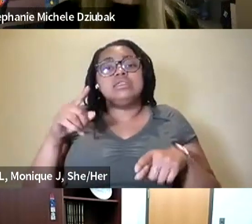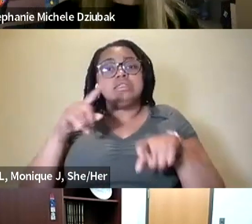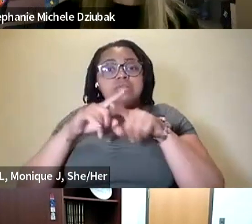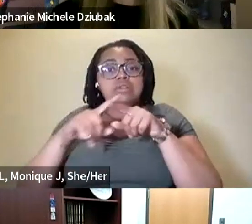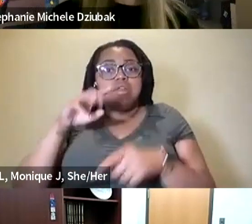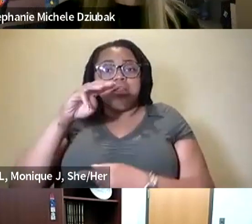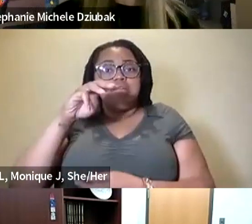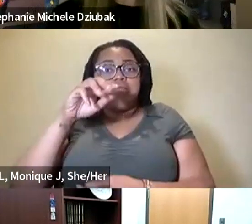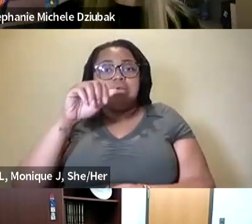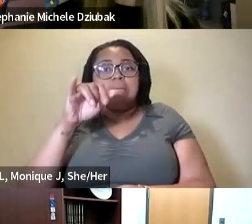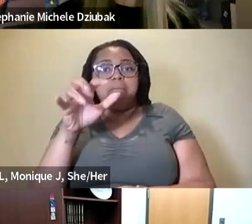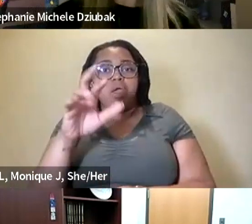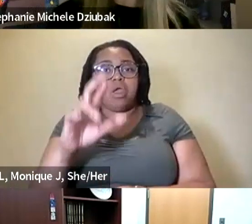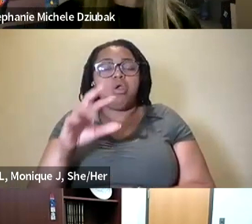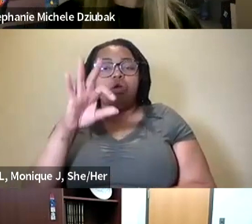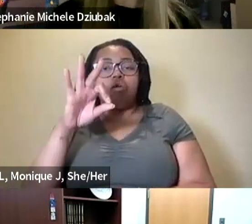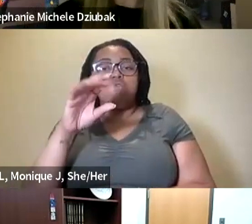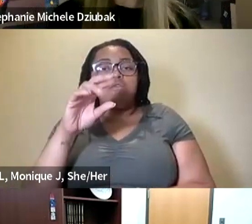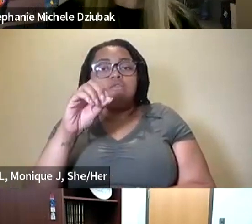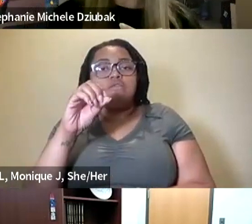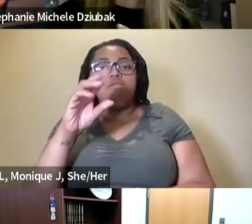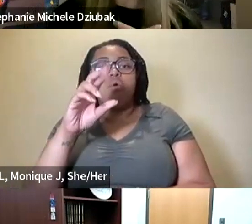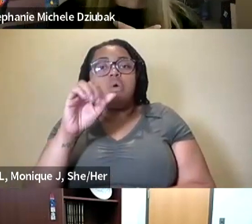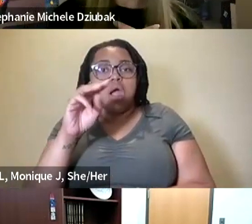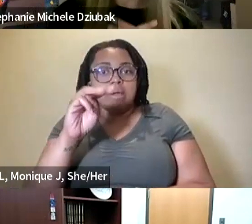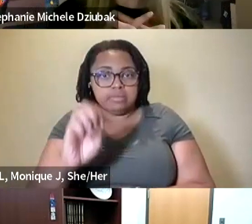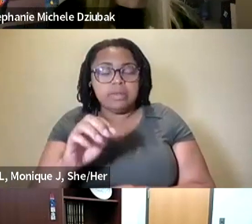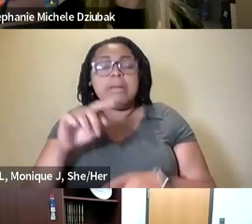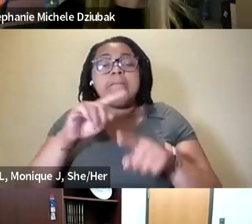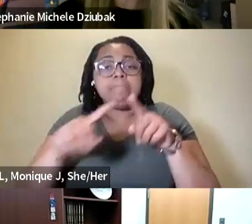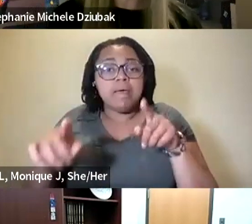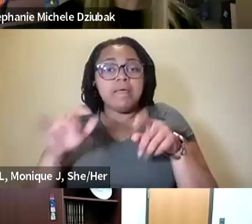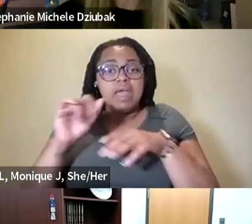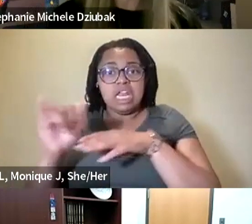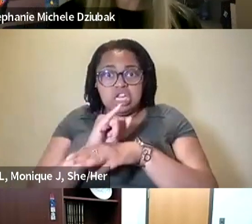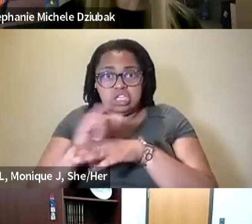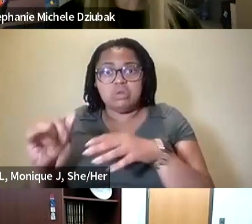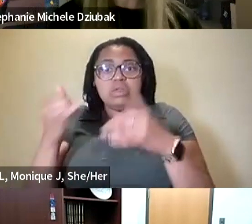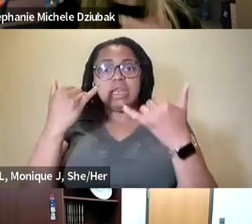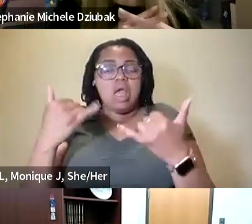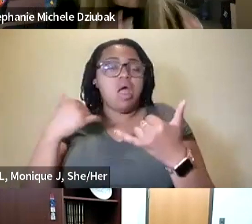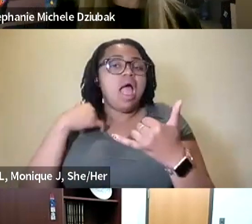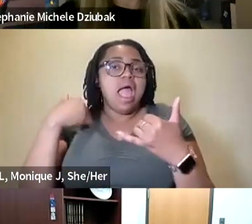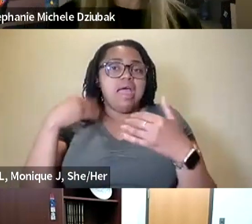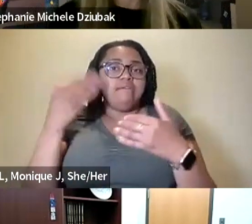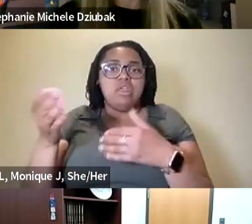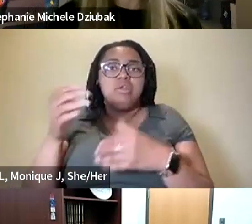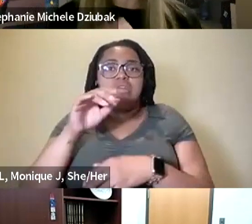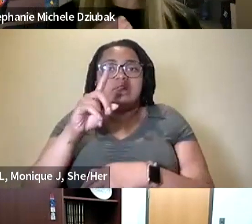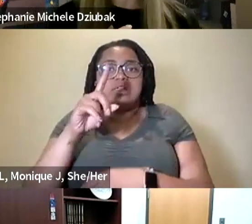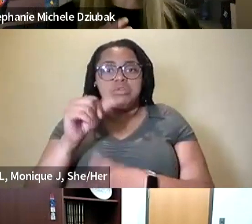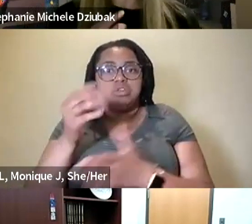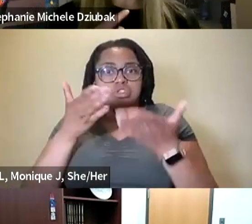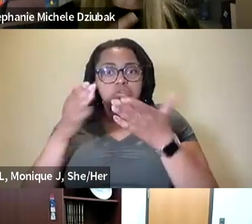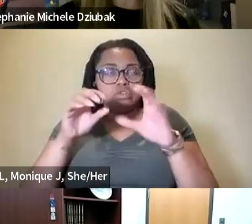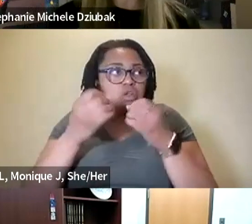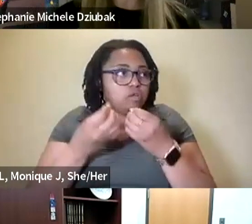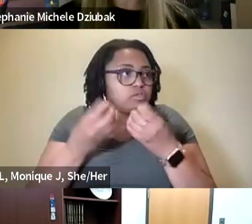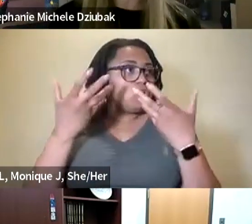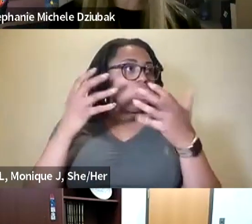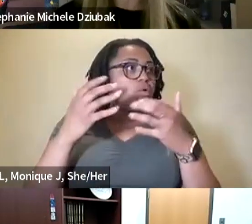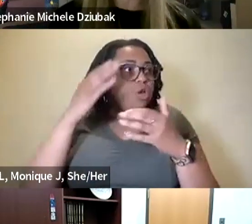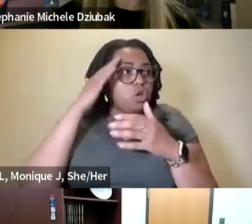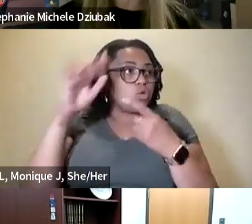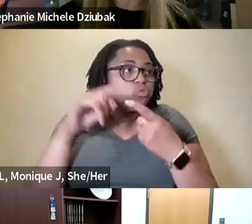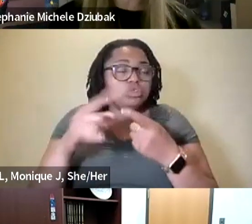forums. The intern that I've currently got in Disability Services Office already knows that when she